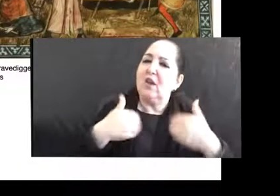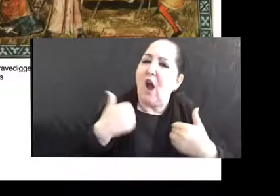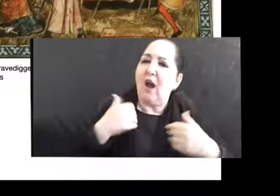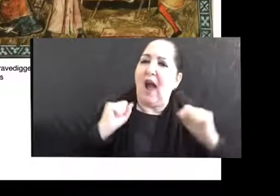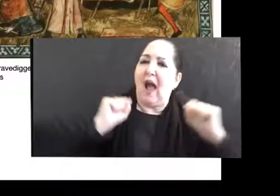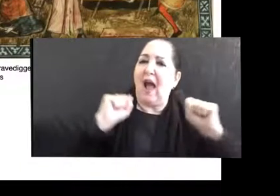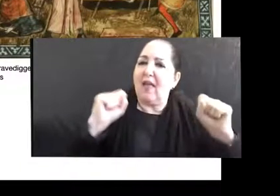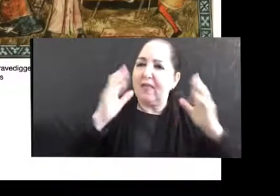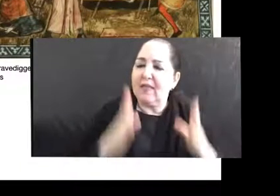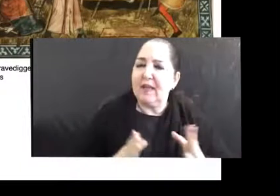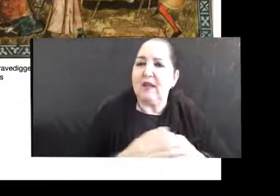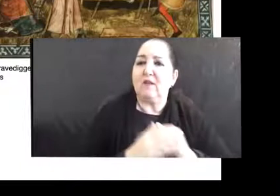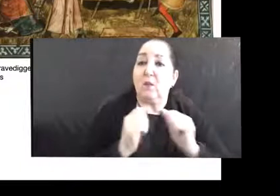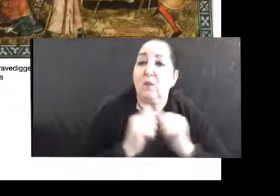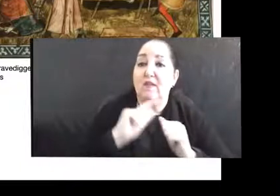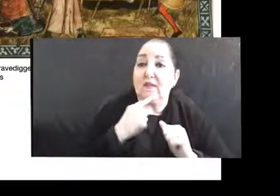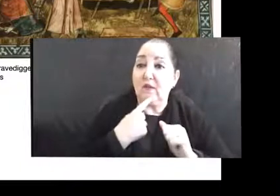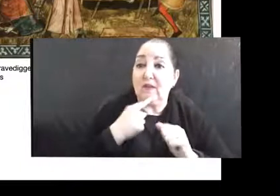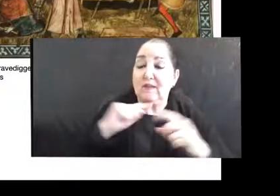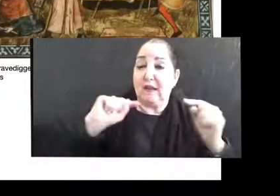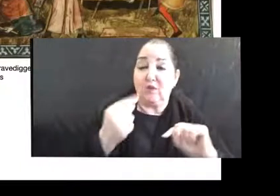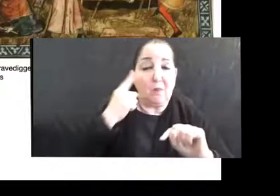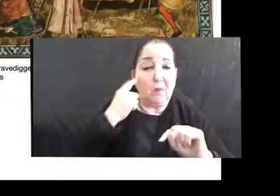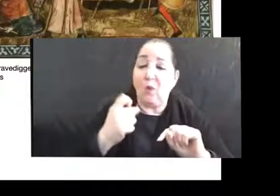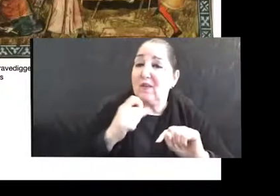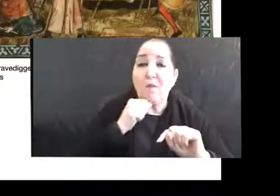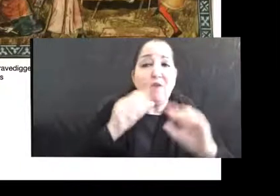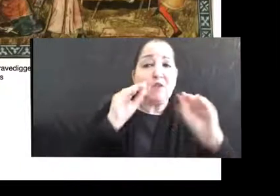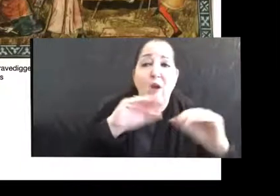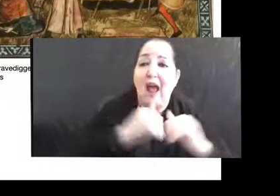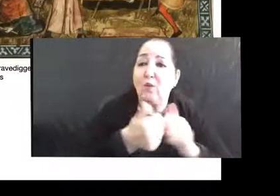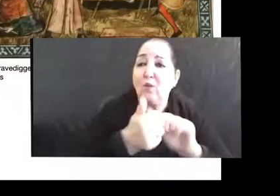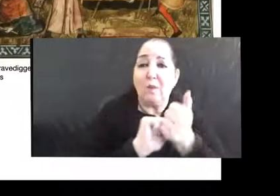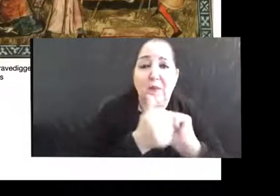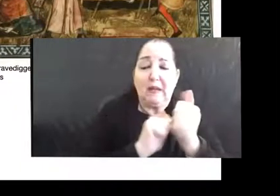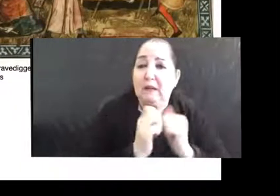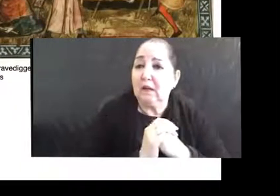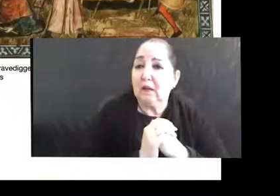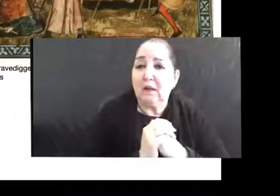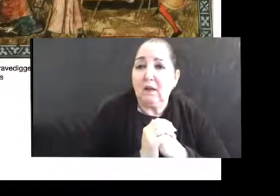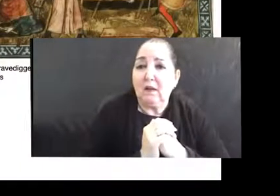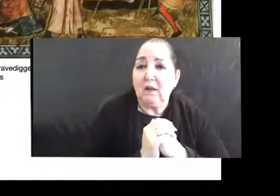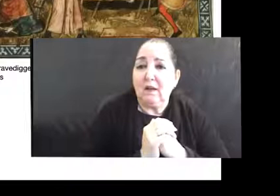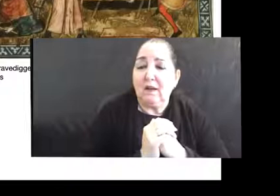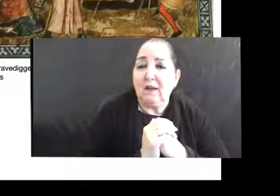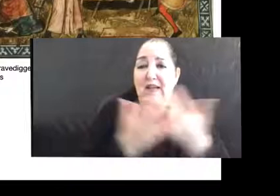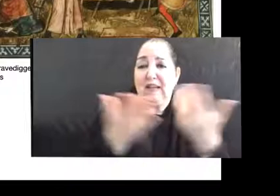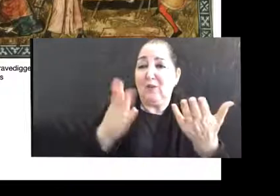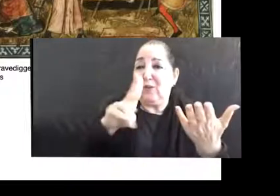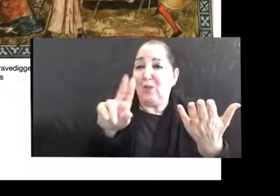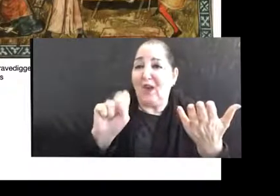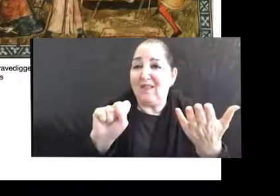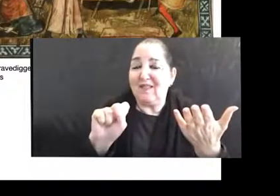athletes, young athletes who experienced injury because they were taught to compete. I mean, in the US, it's